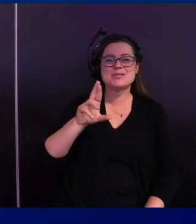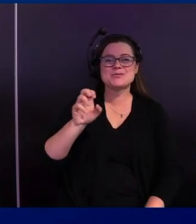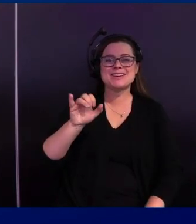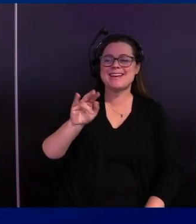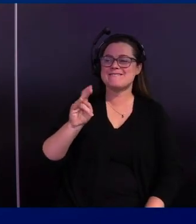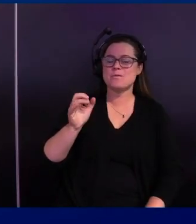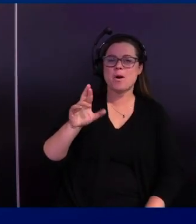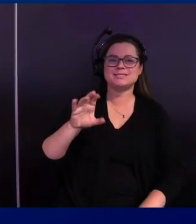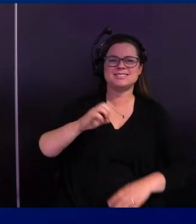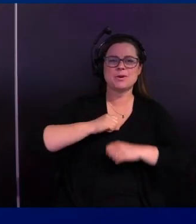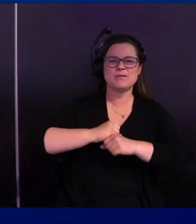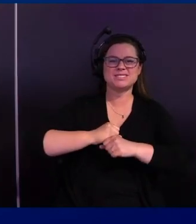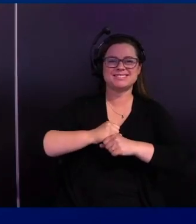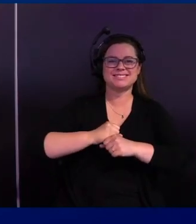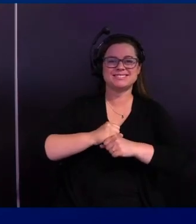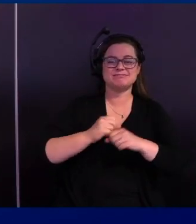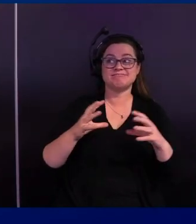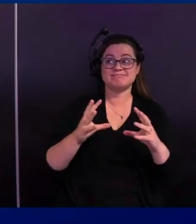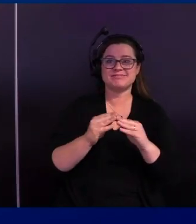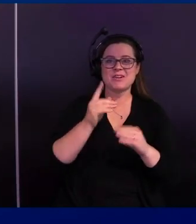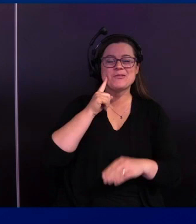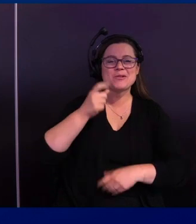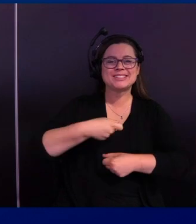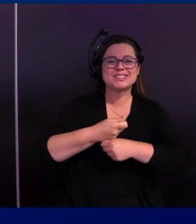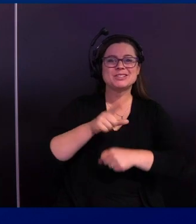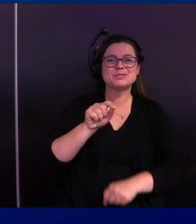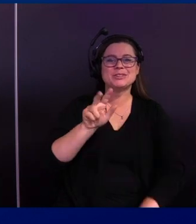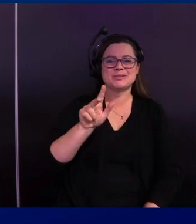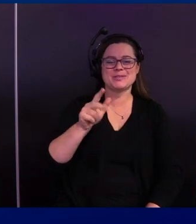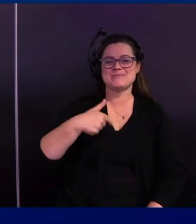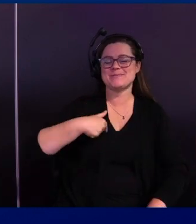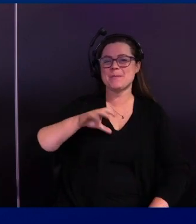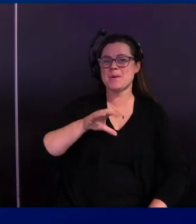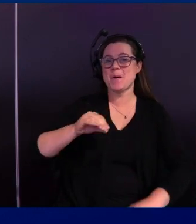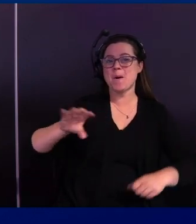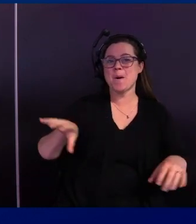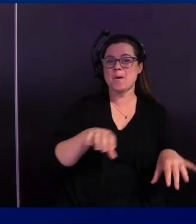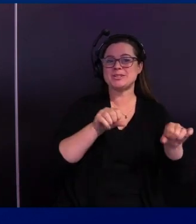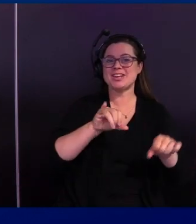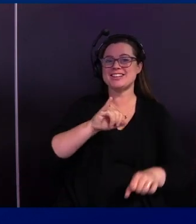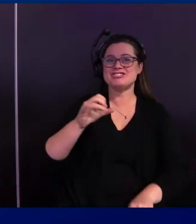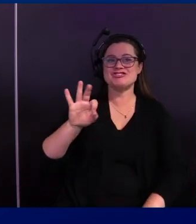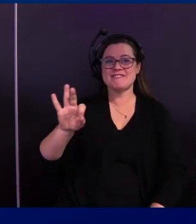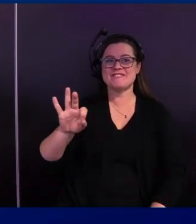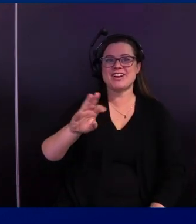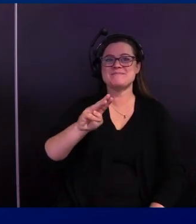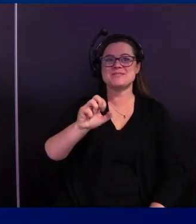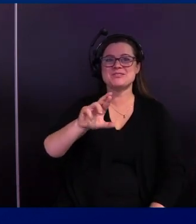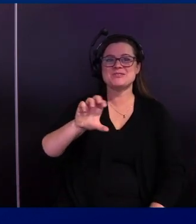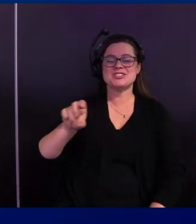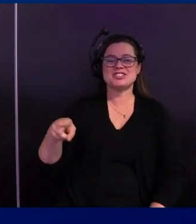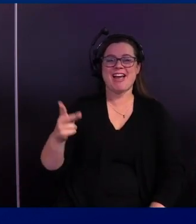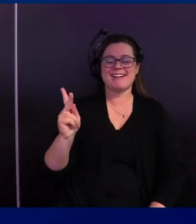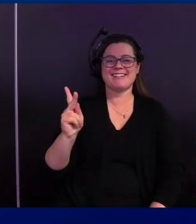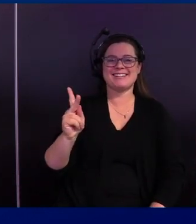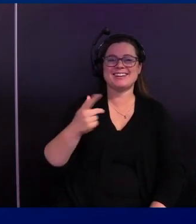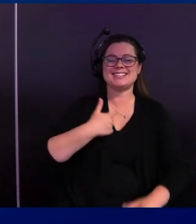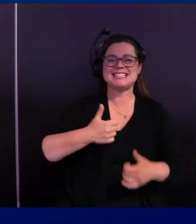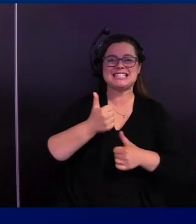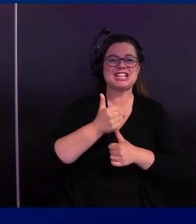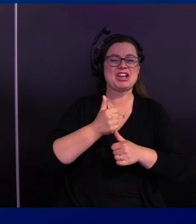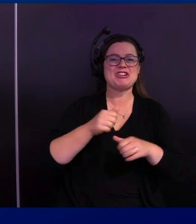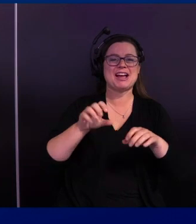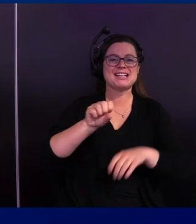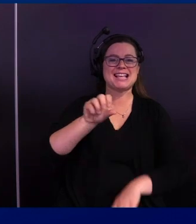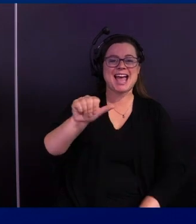Reinforce Convention for 2023. I'm one of your co-hosts, Jeff Marushak. I'm a senior solutions architect on our DoD Air